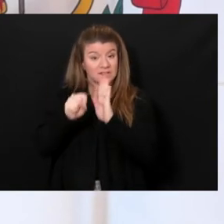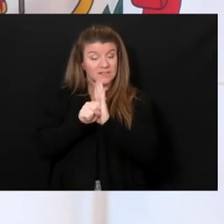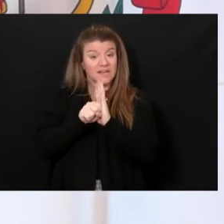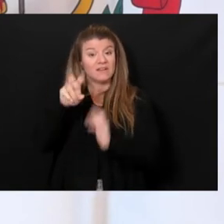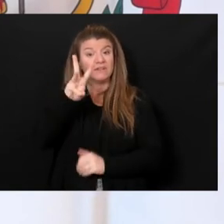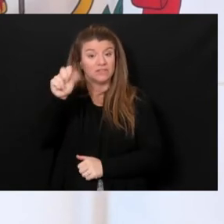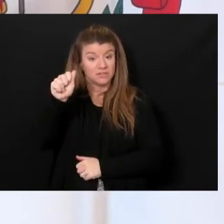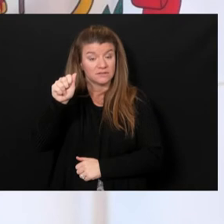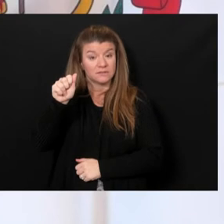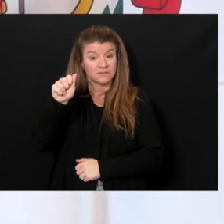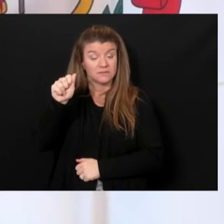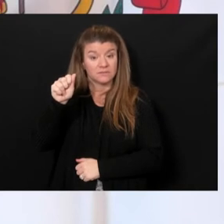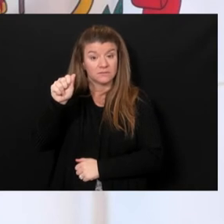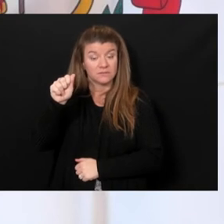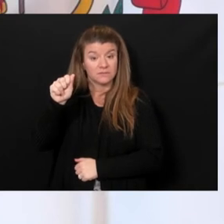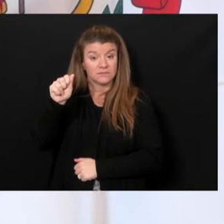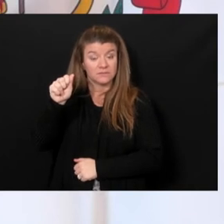Virginia.